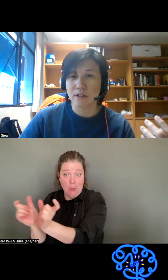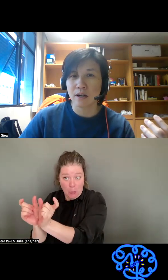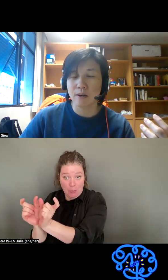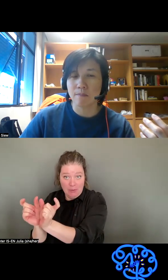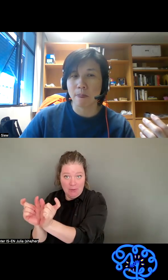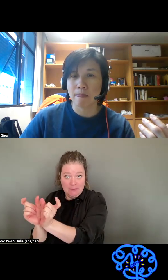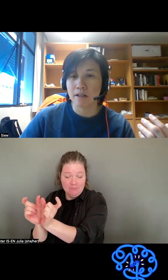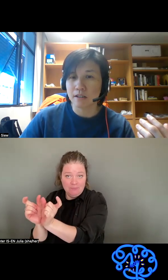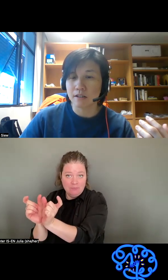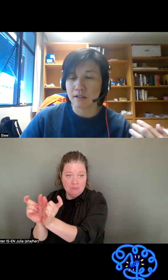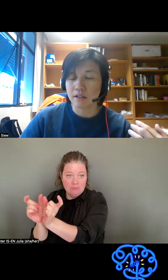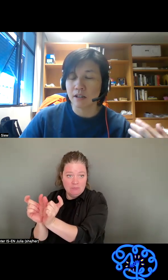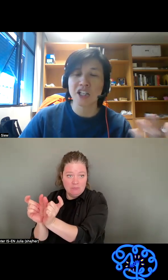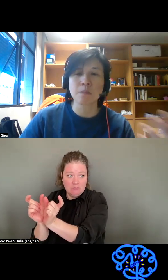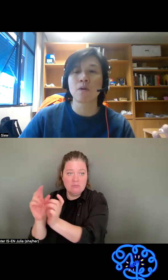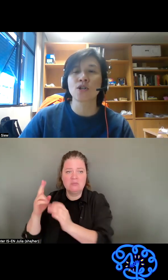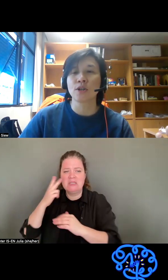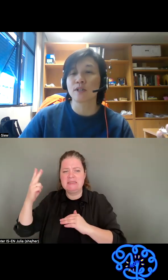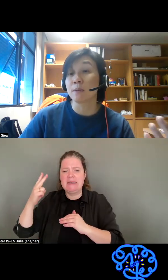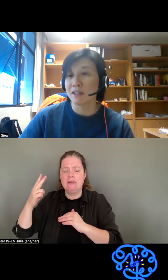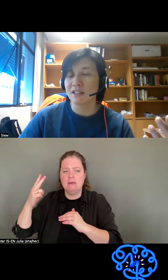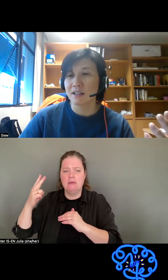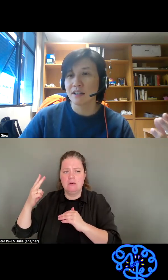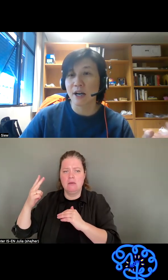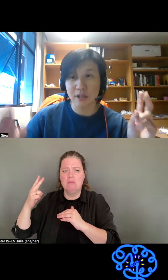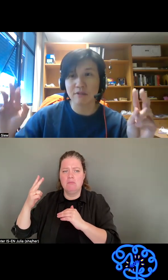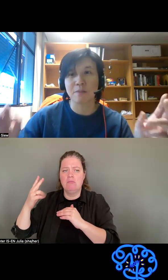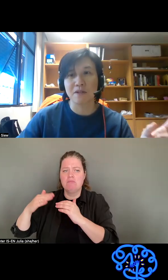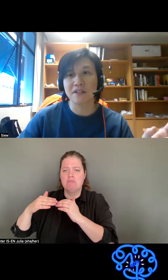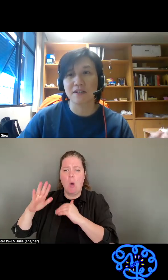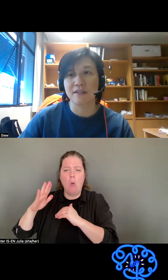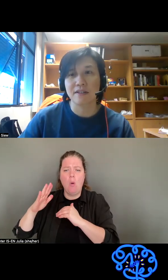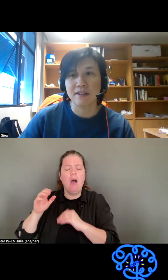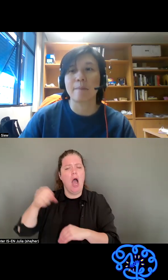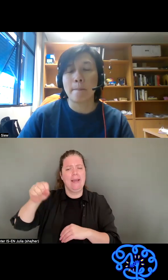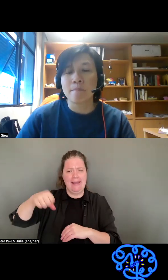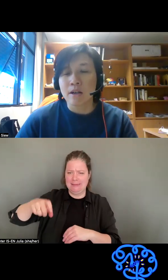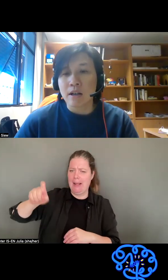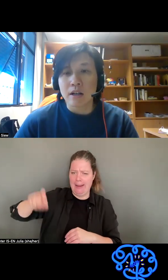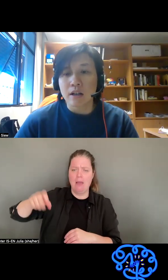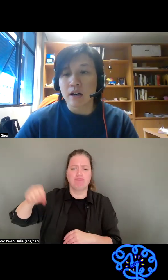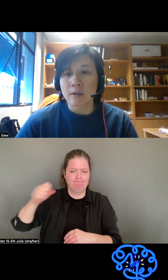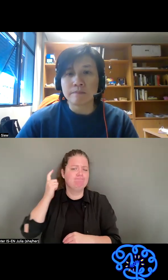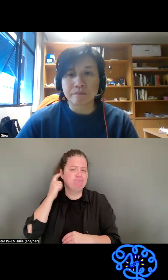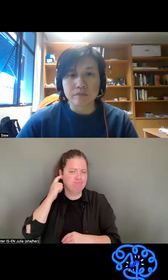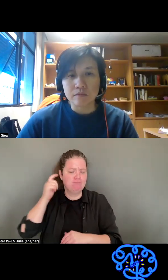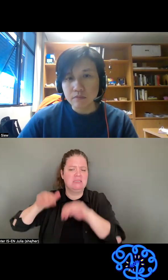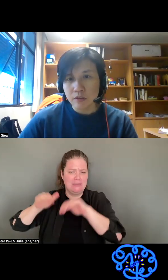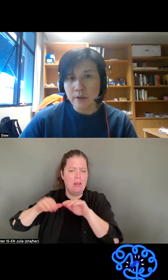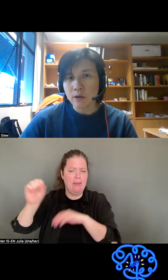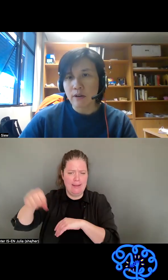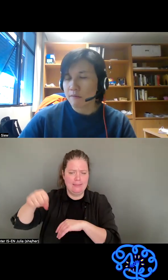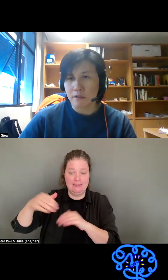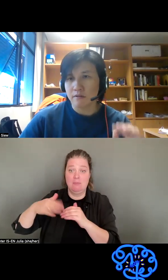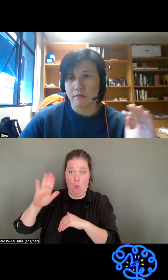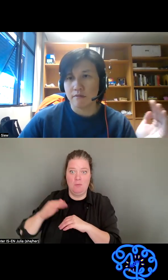more, uh, a larger proportion of similar sounding responses. Yeah. Um,